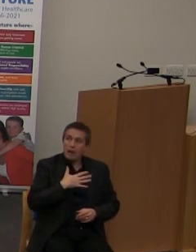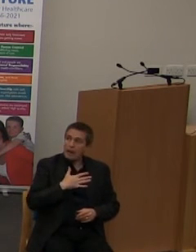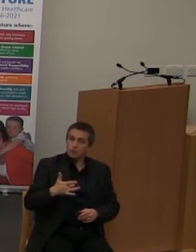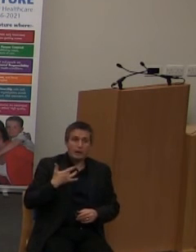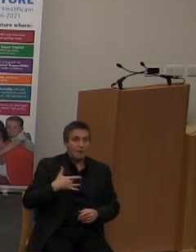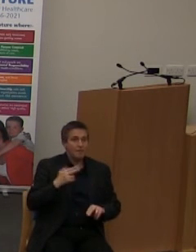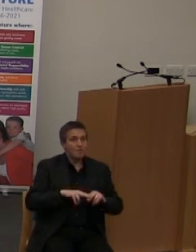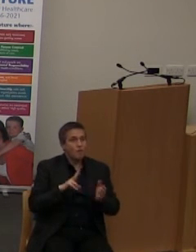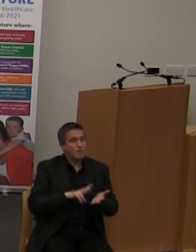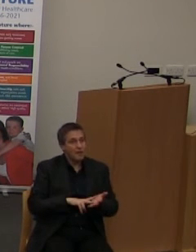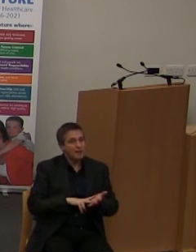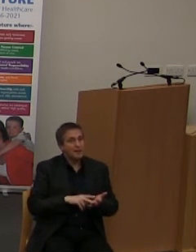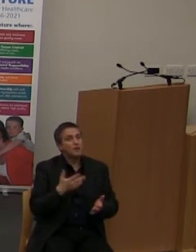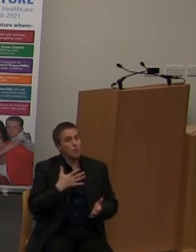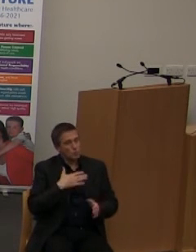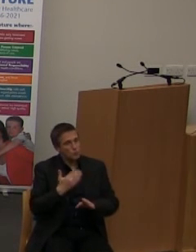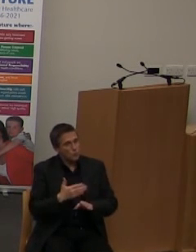Valley, and that's a huge strength.